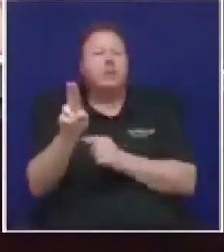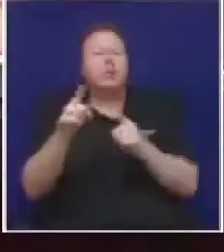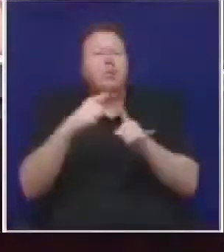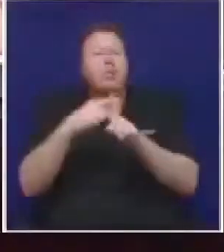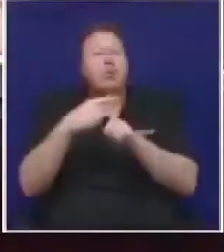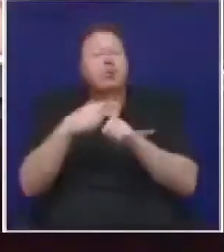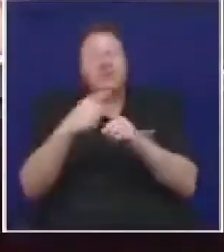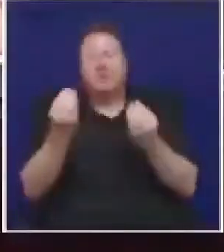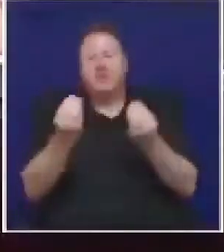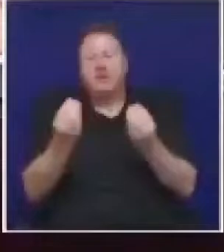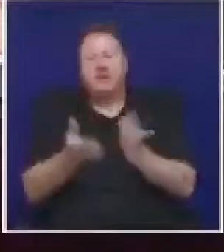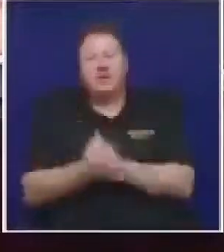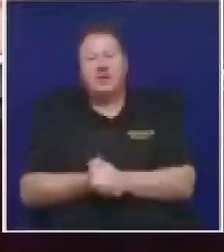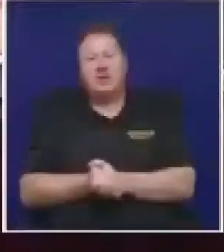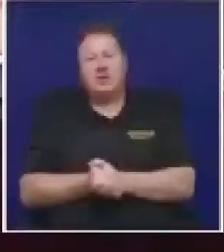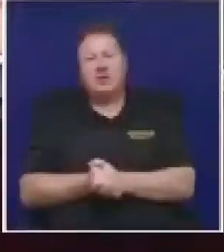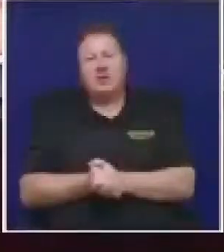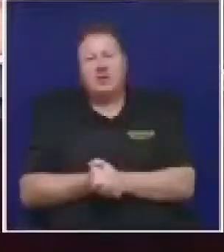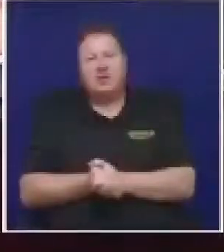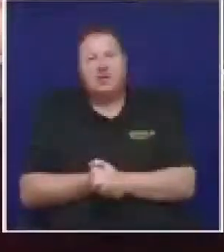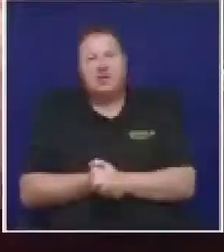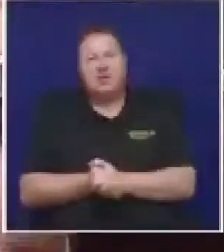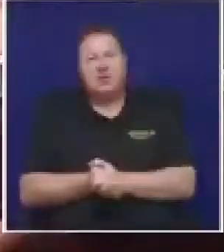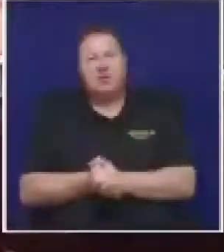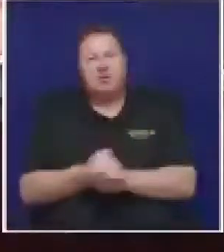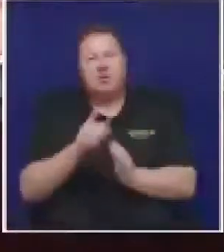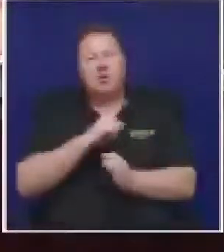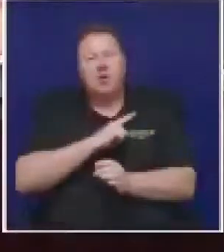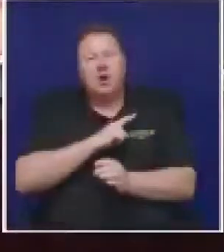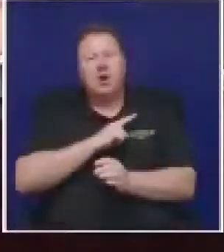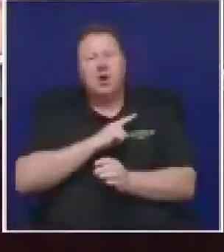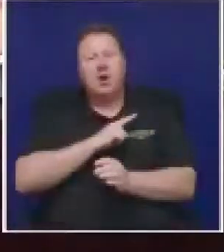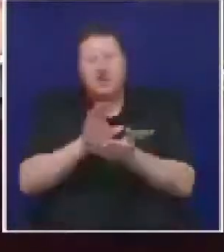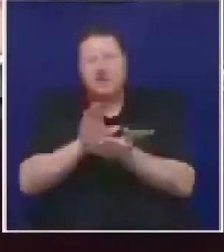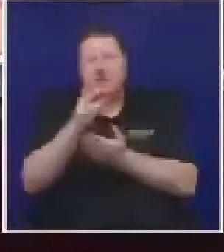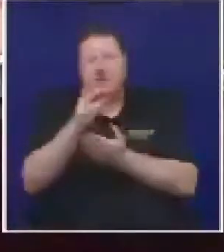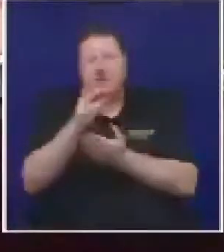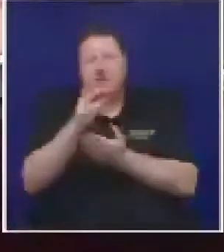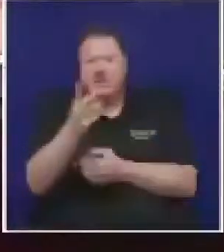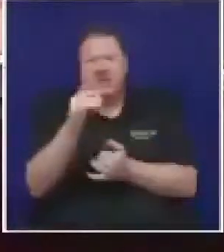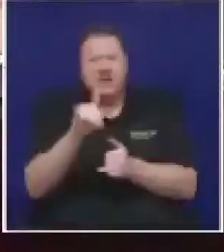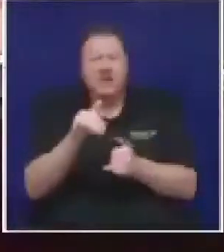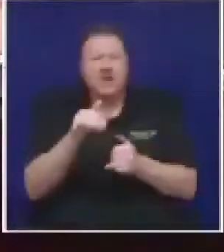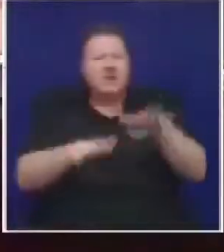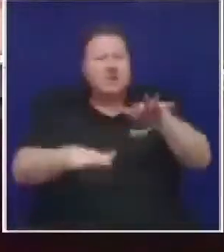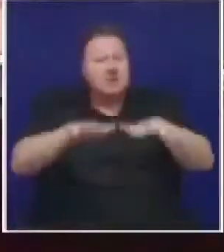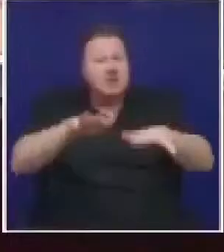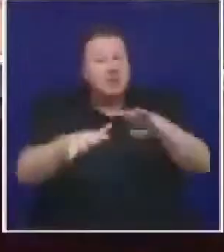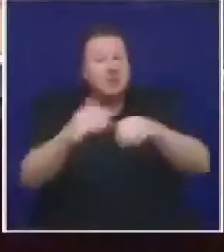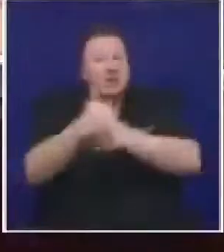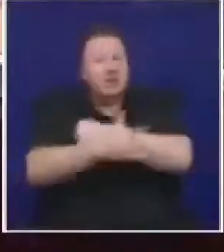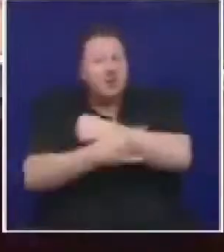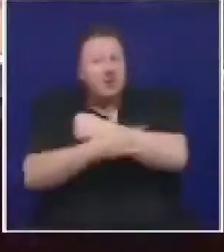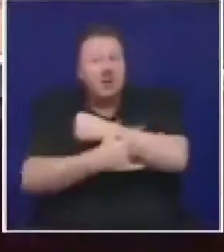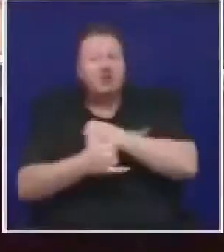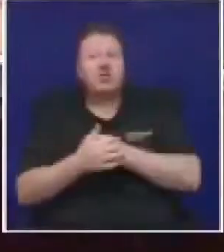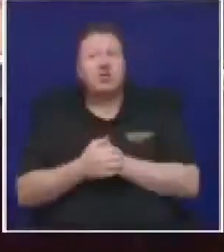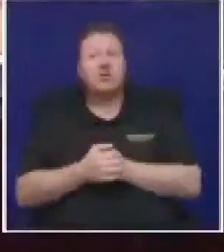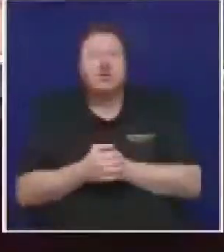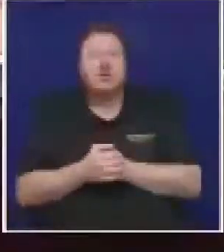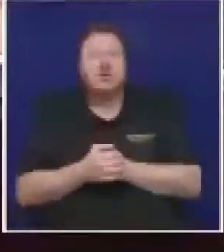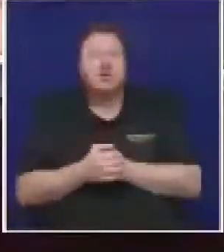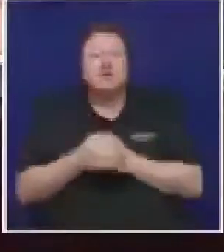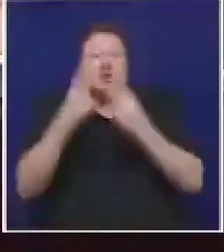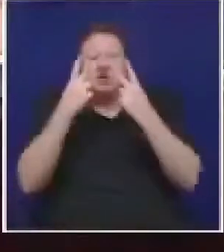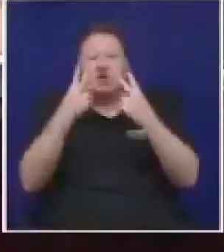thing, because investors look at that stability of the country, but they see